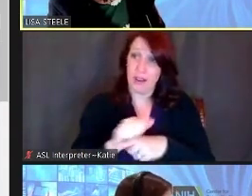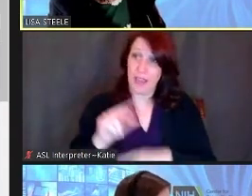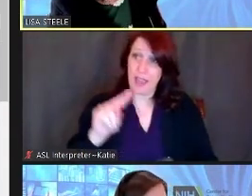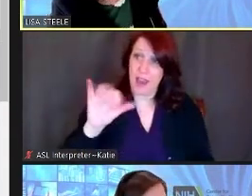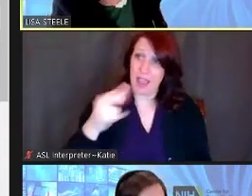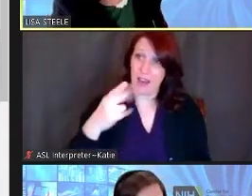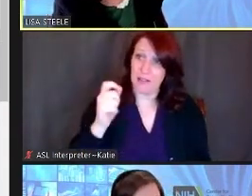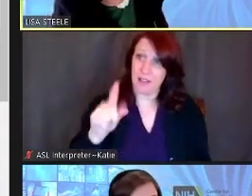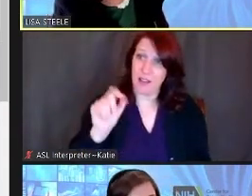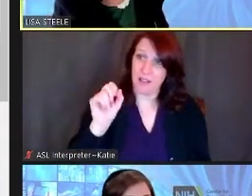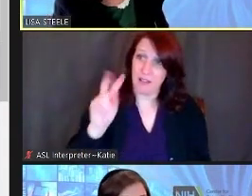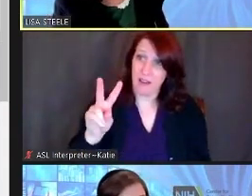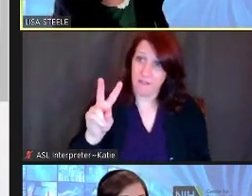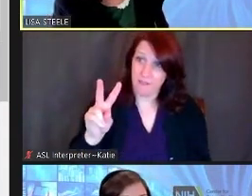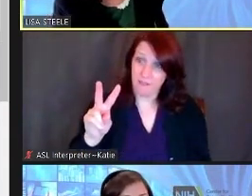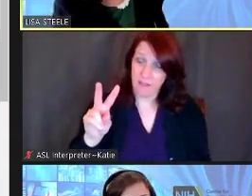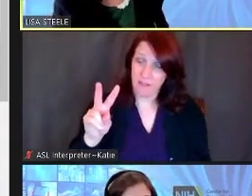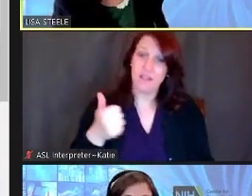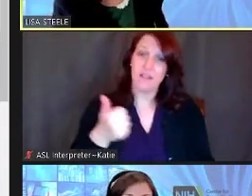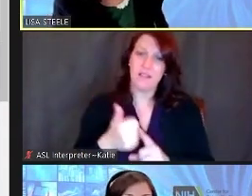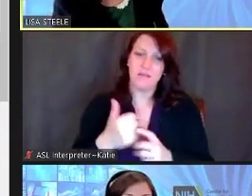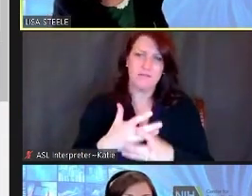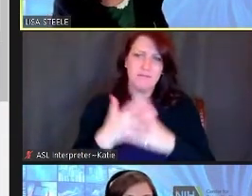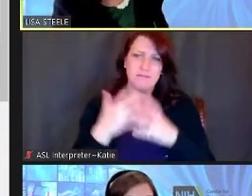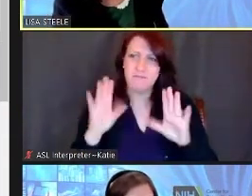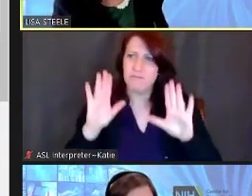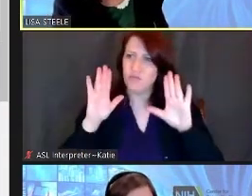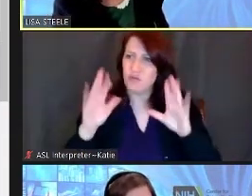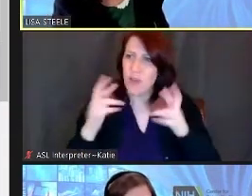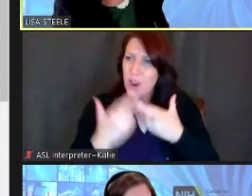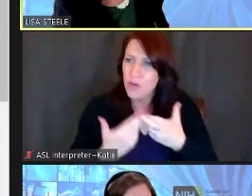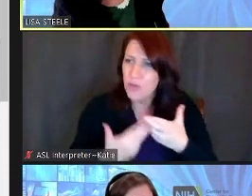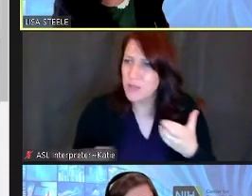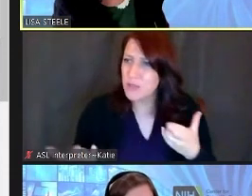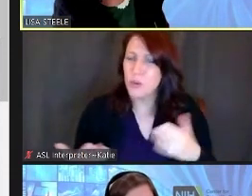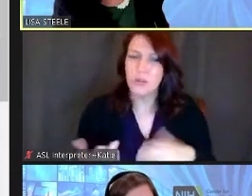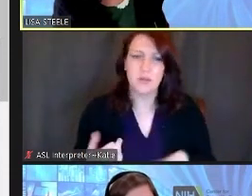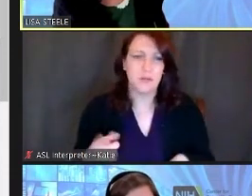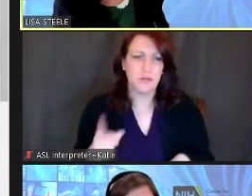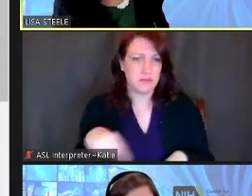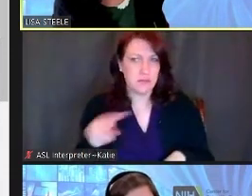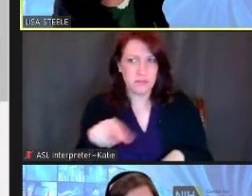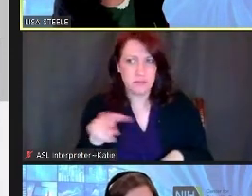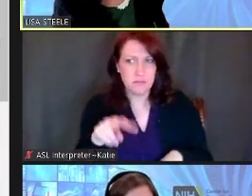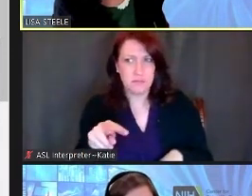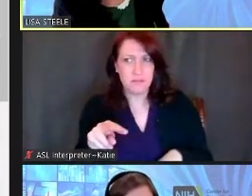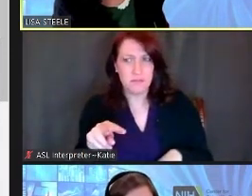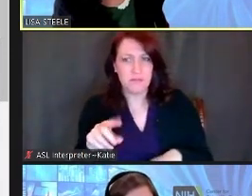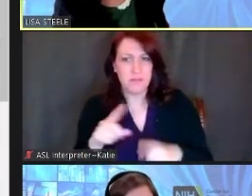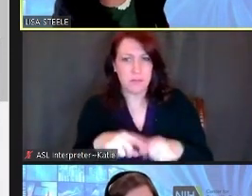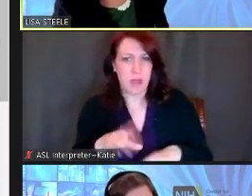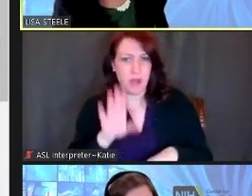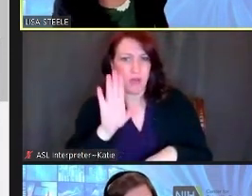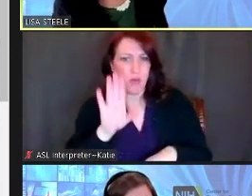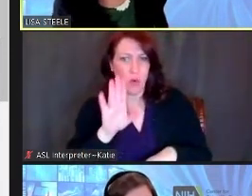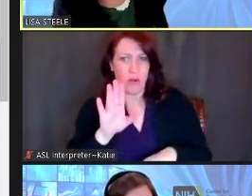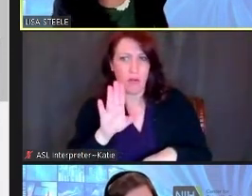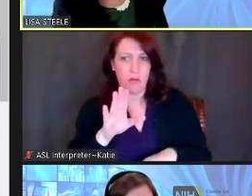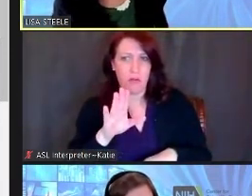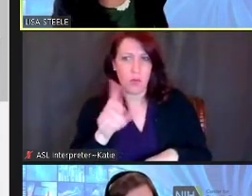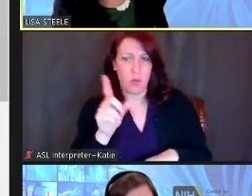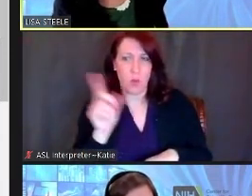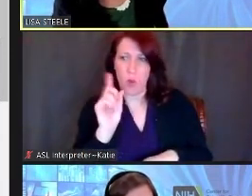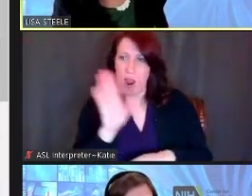researchtraining.nih.gov website has a lot of great resources for you depending on your stage